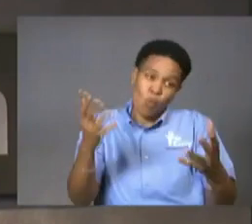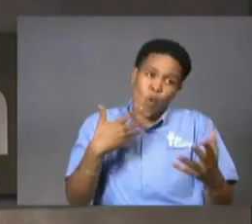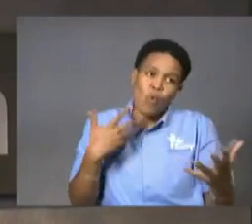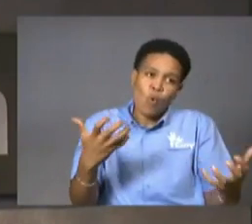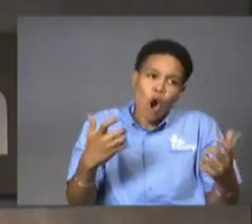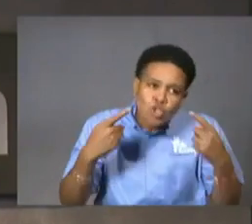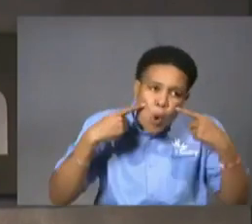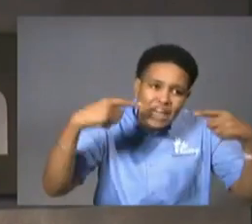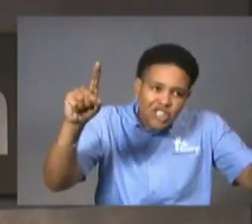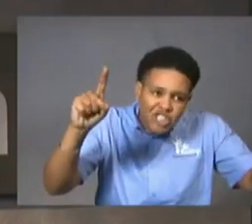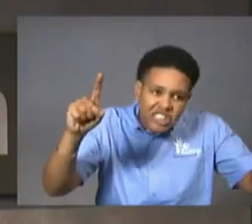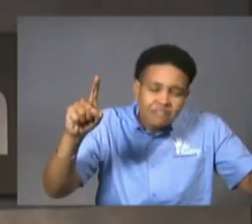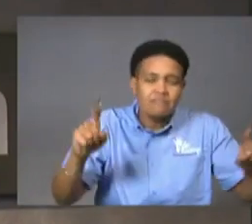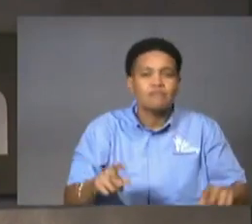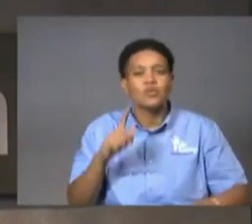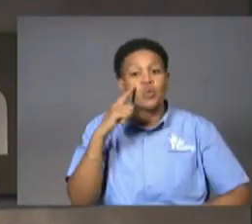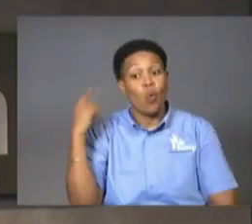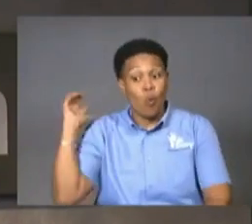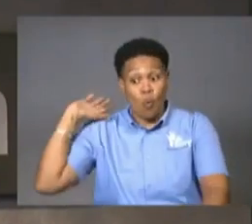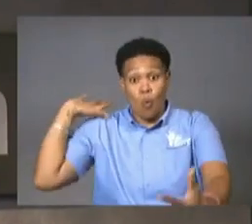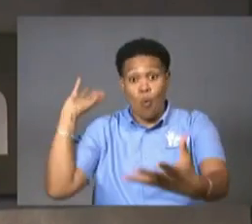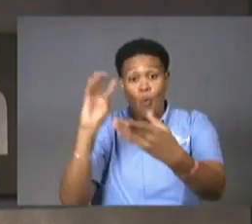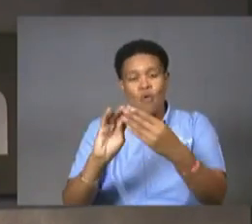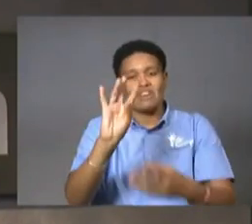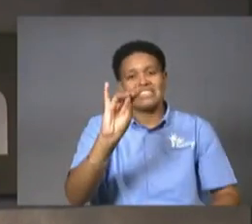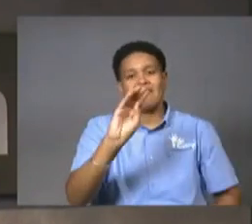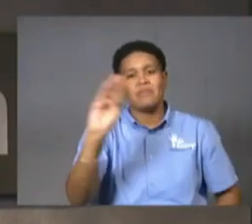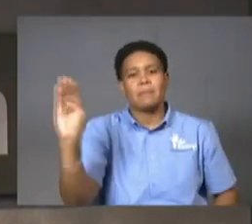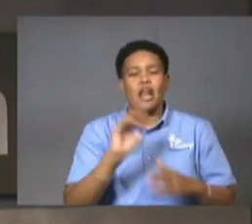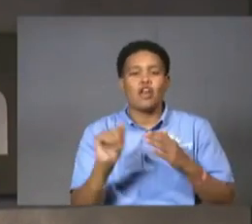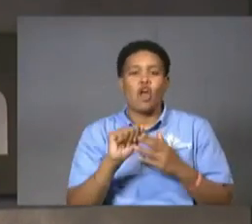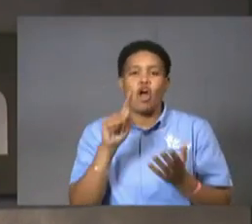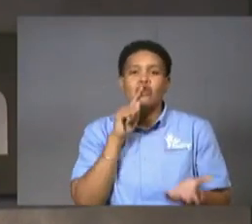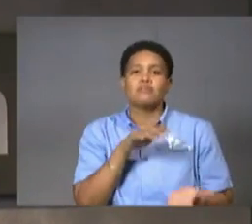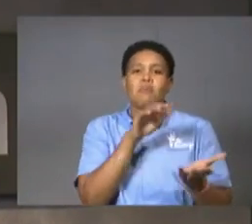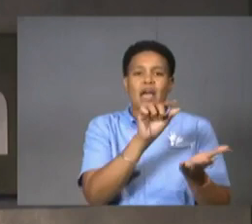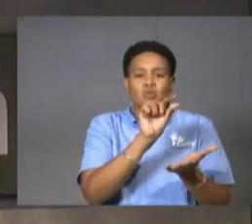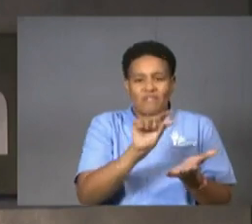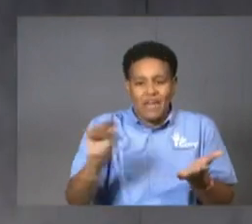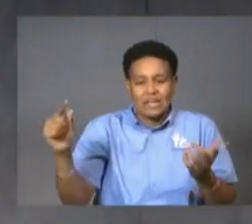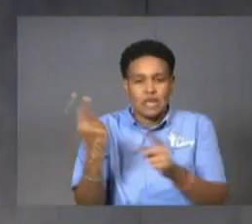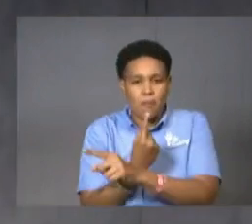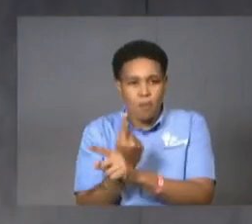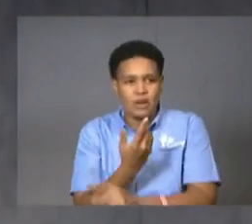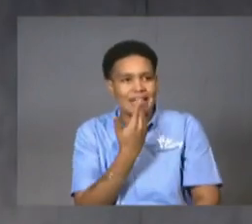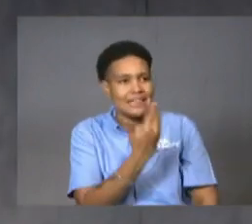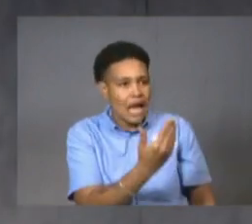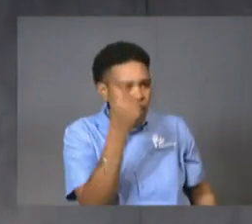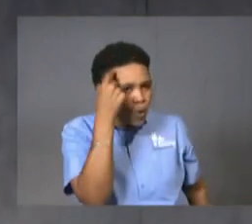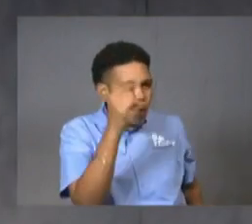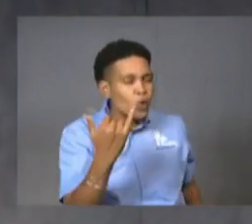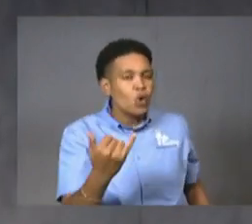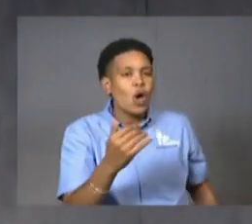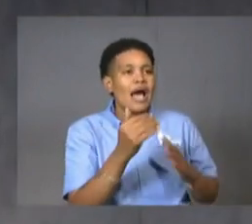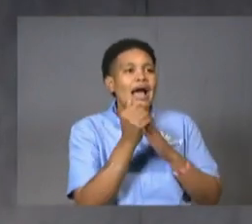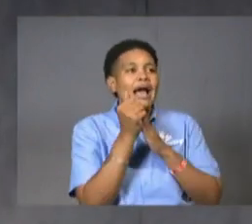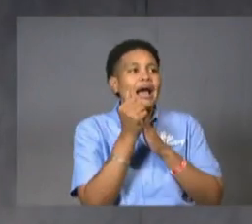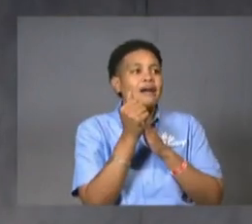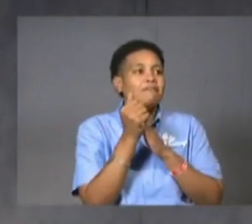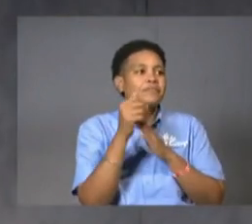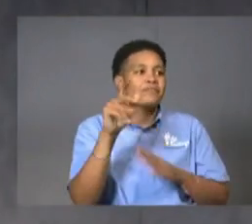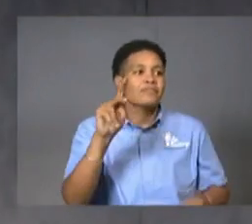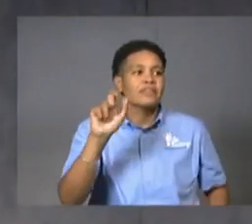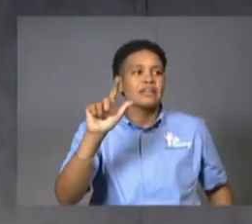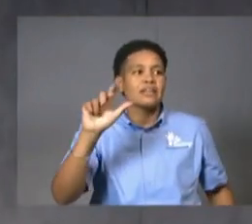achieve. So overall, it's a $70 billion package to be phased appropriately. Thank you very much, Mr. Golding. Now, Kalila Reynolds has a question